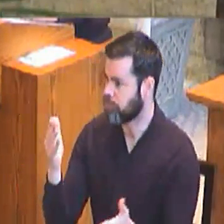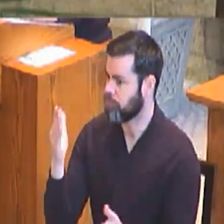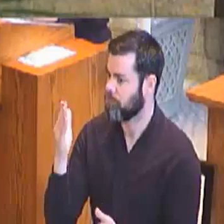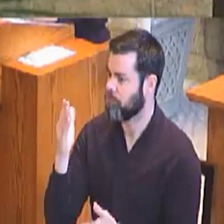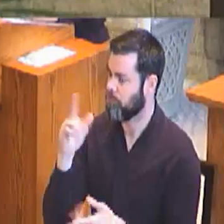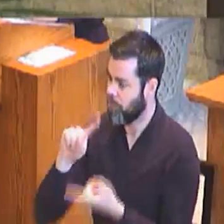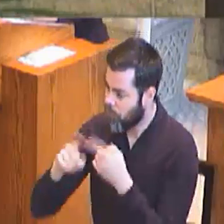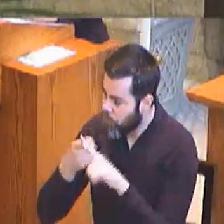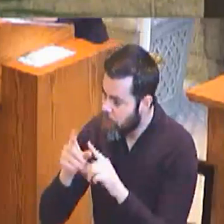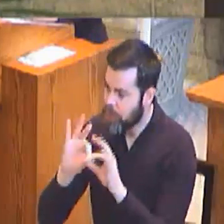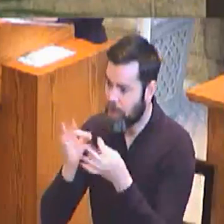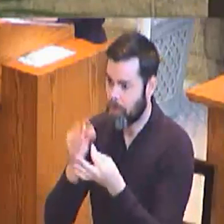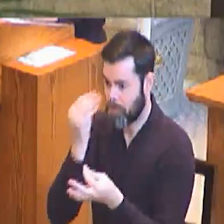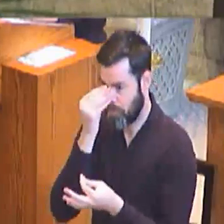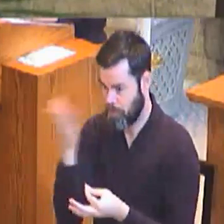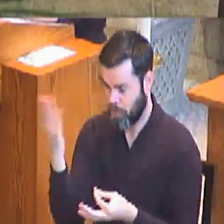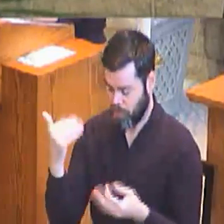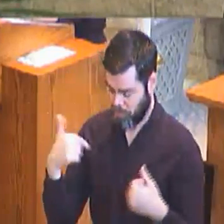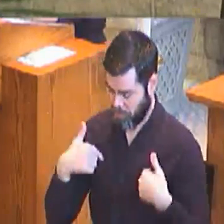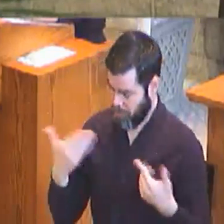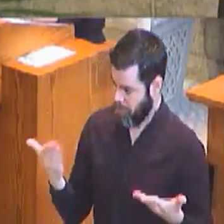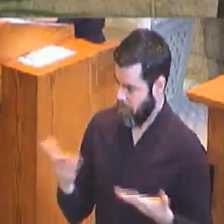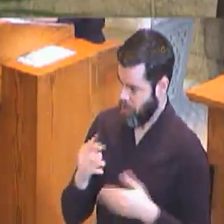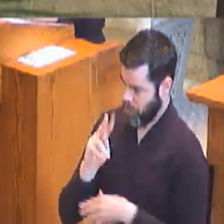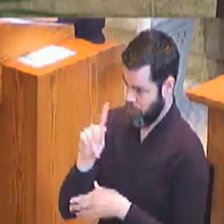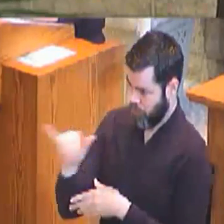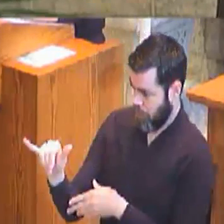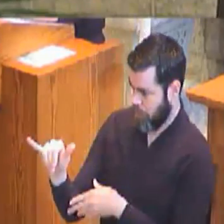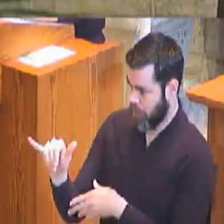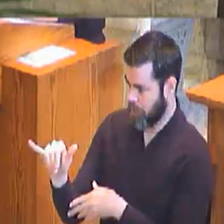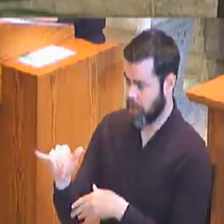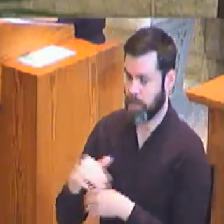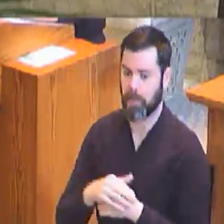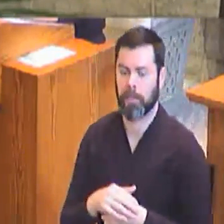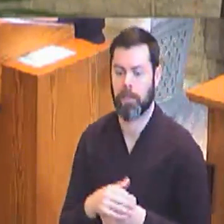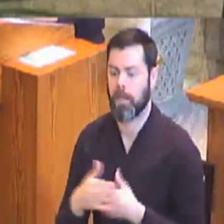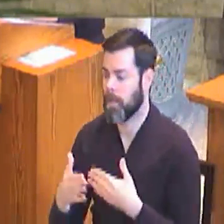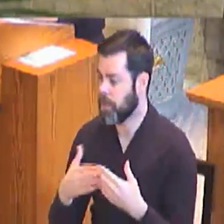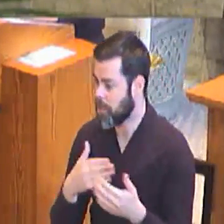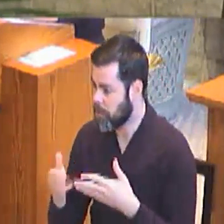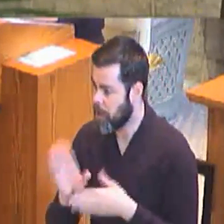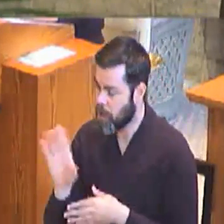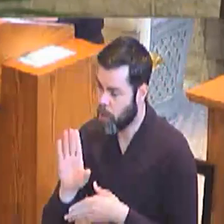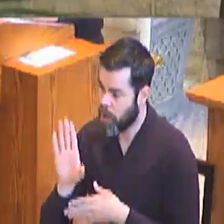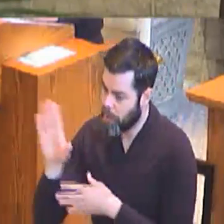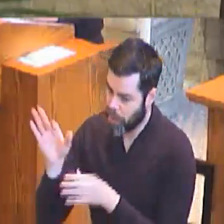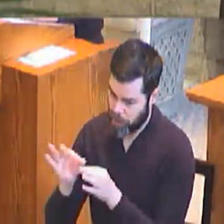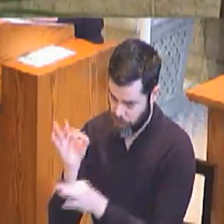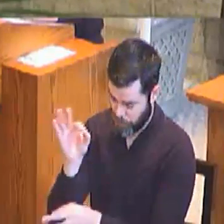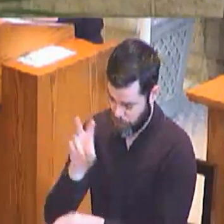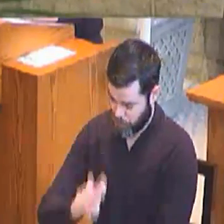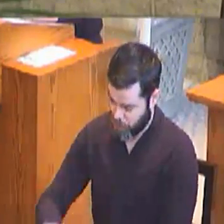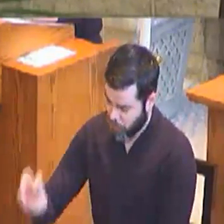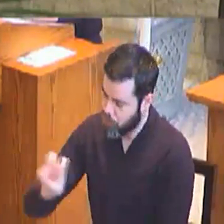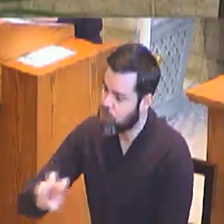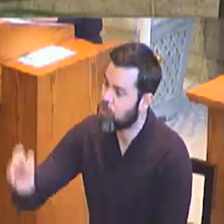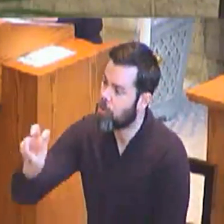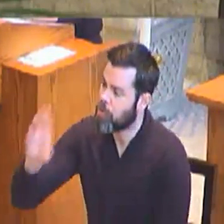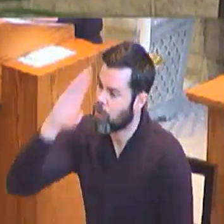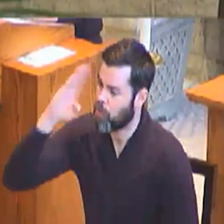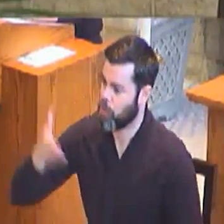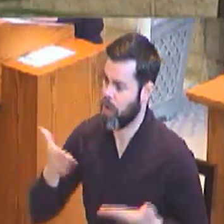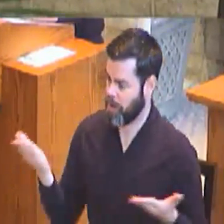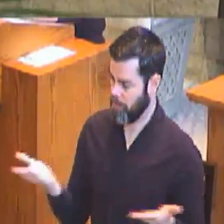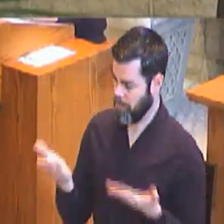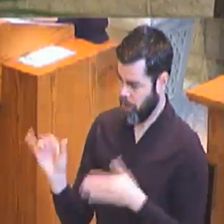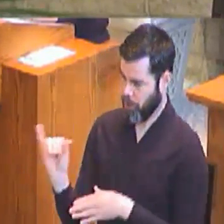you are today, this morning. And let others know that wherever they are in their spiritual journey, they are welcome here